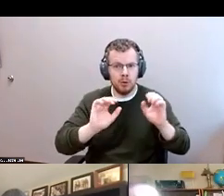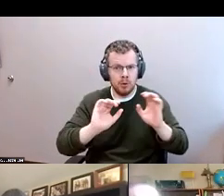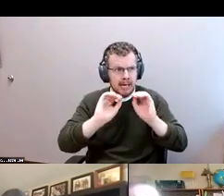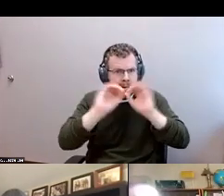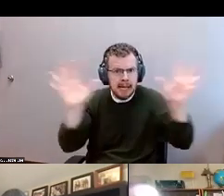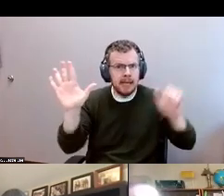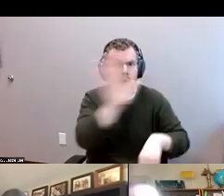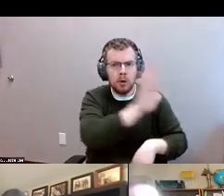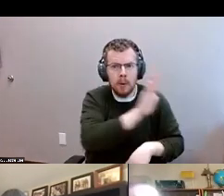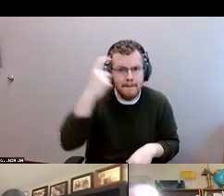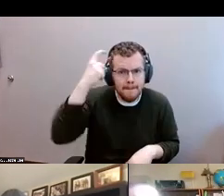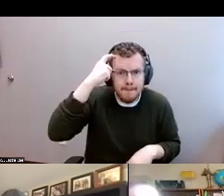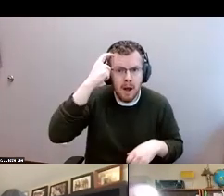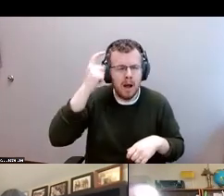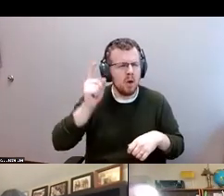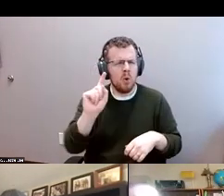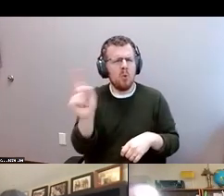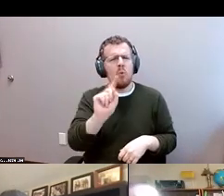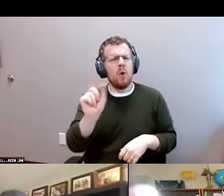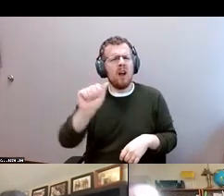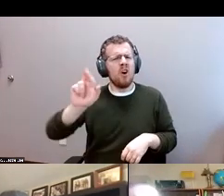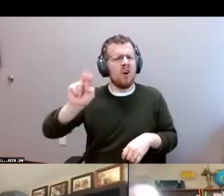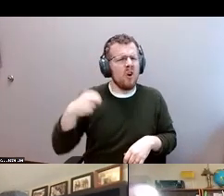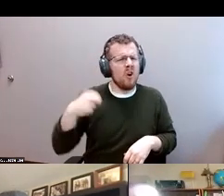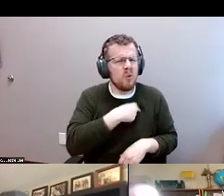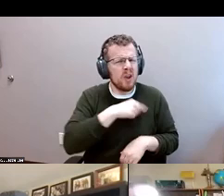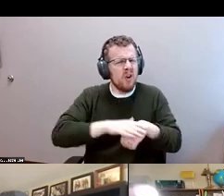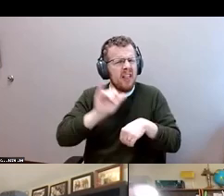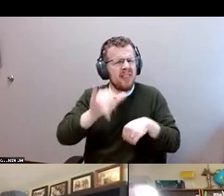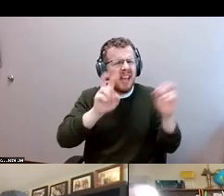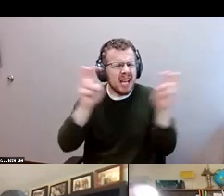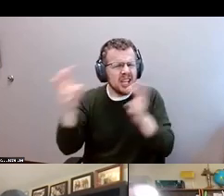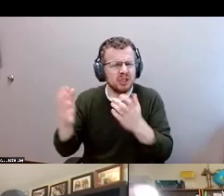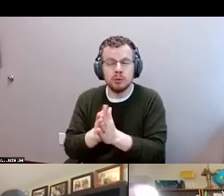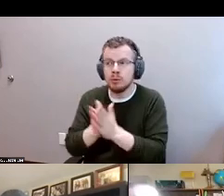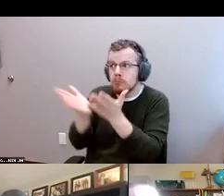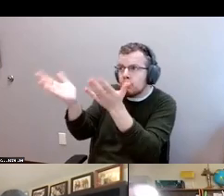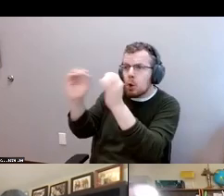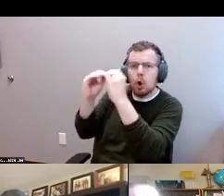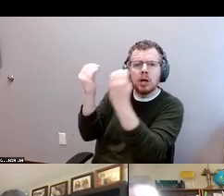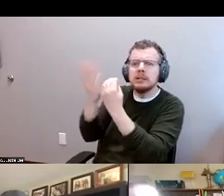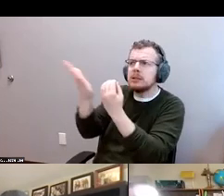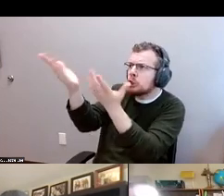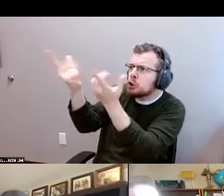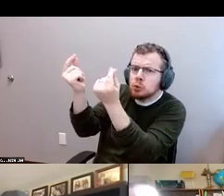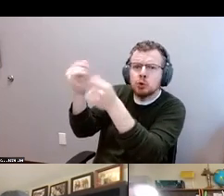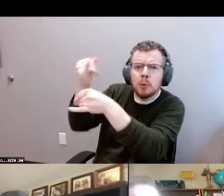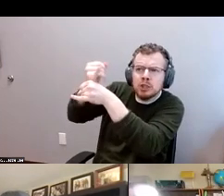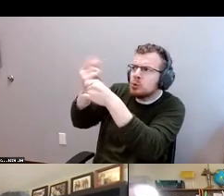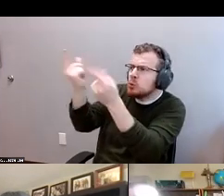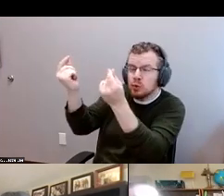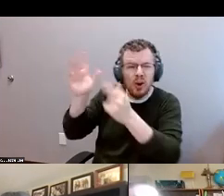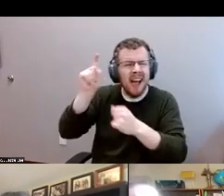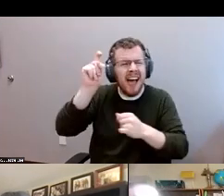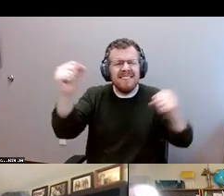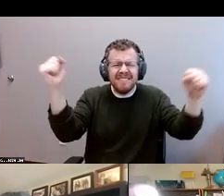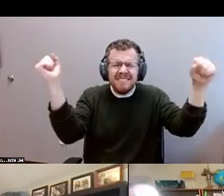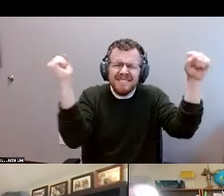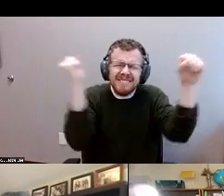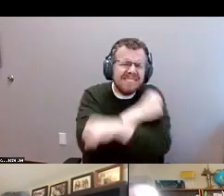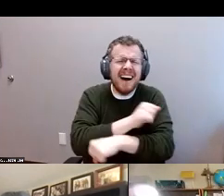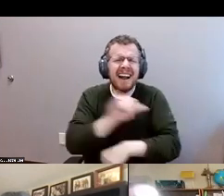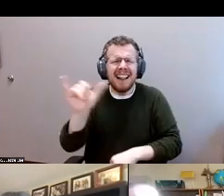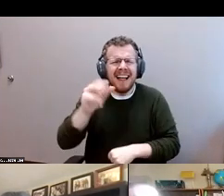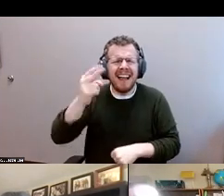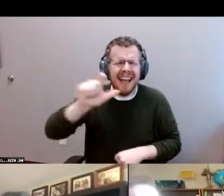where we are on these issues, our organizations and institutions, and then we need to fight like hell. Final point, I